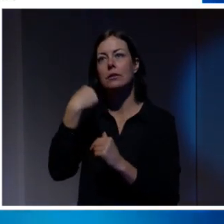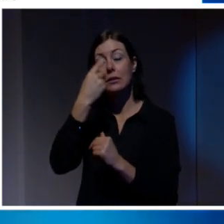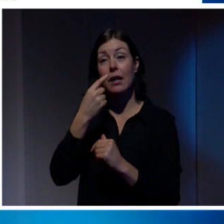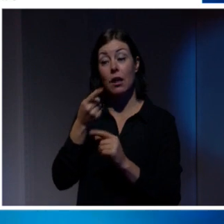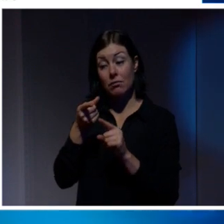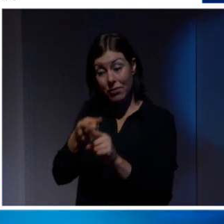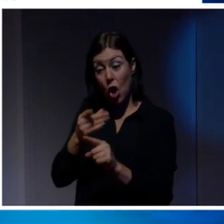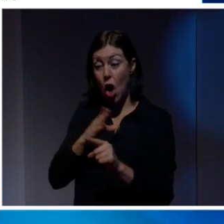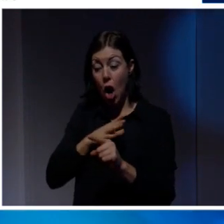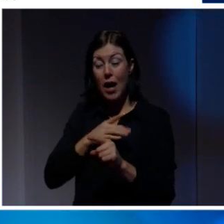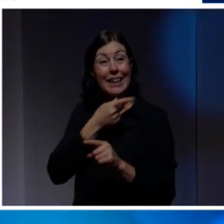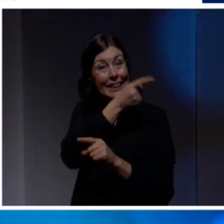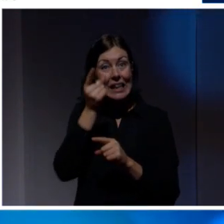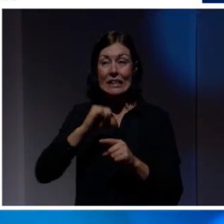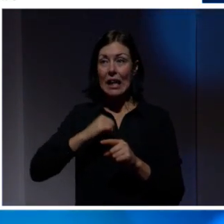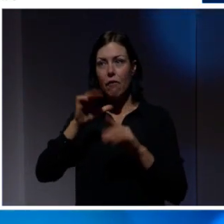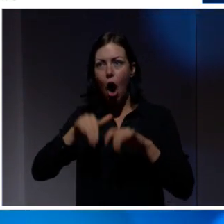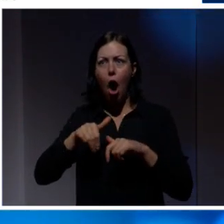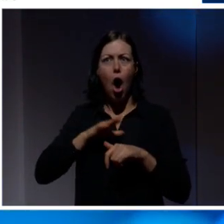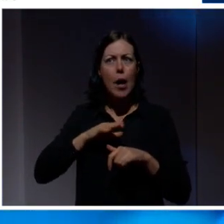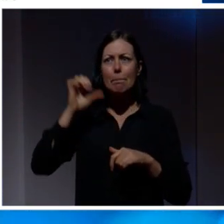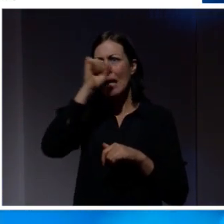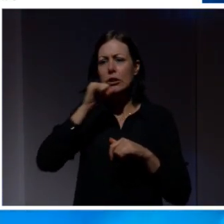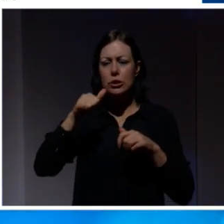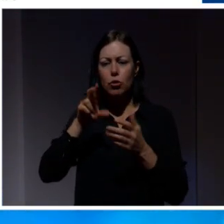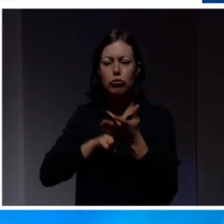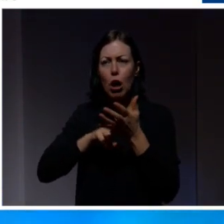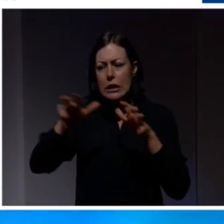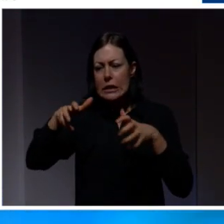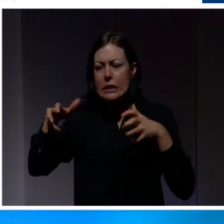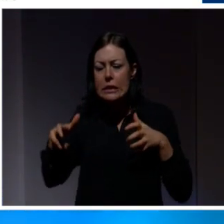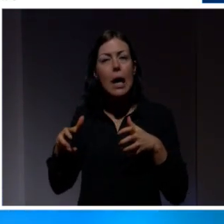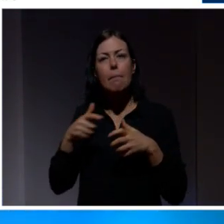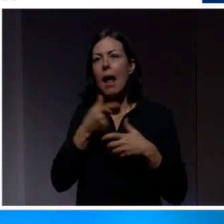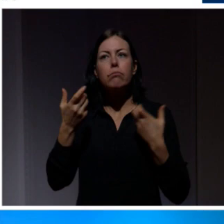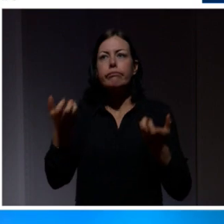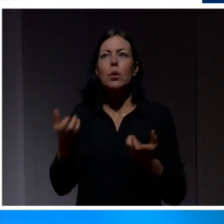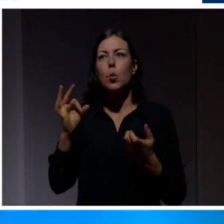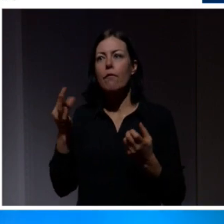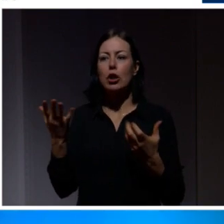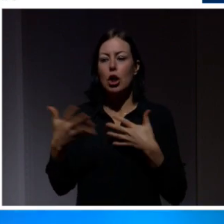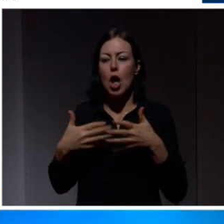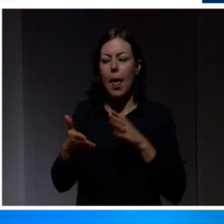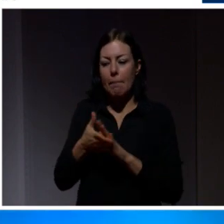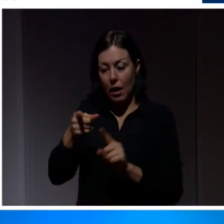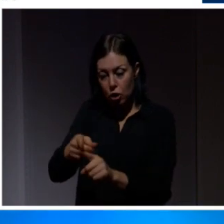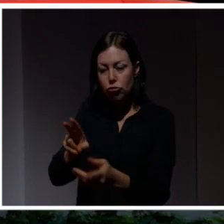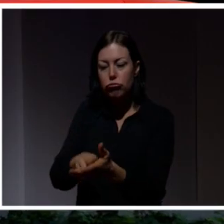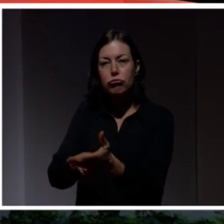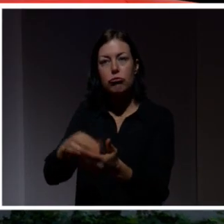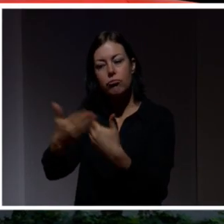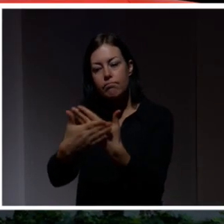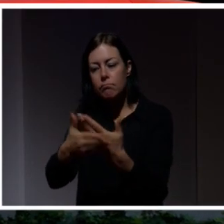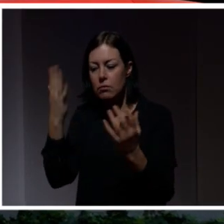data, but you don't know what the data is telling you, you can put it through a machine learning algorithm, and it can tell you how